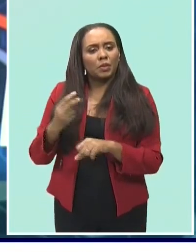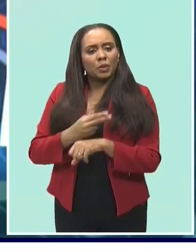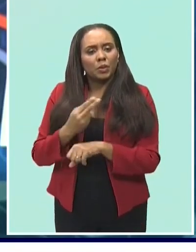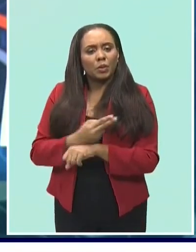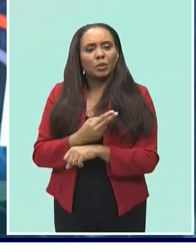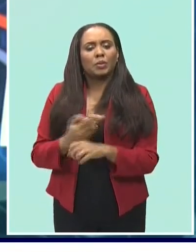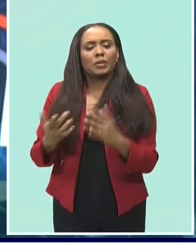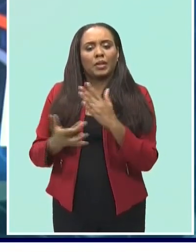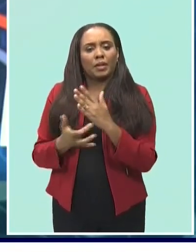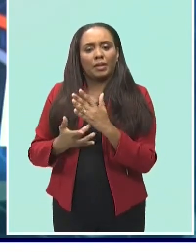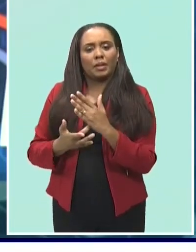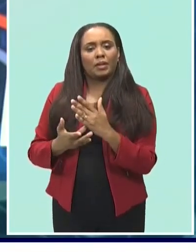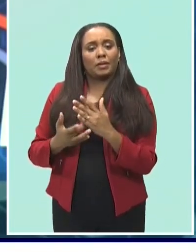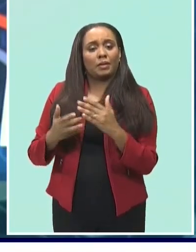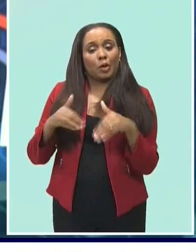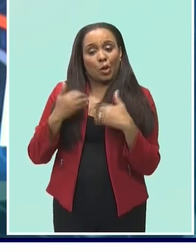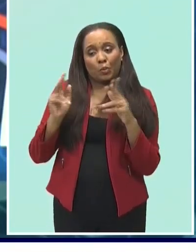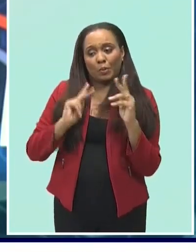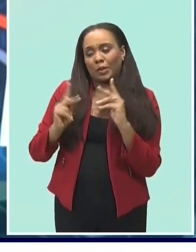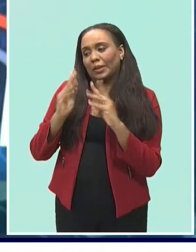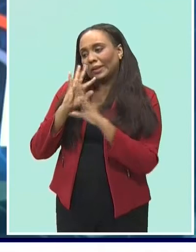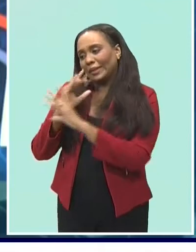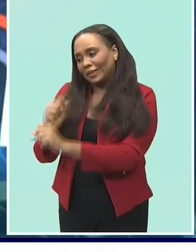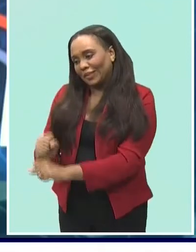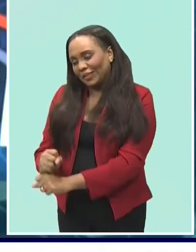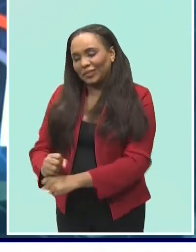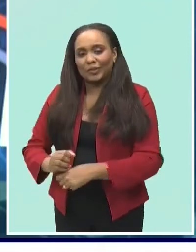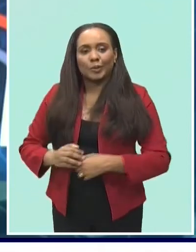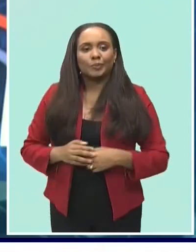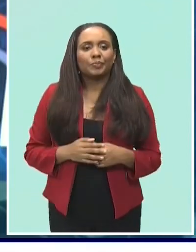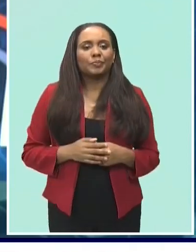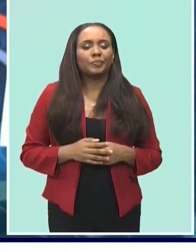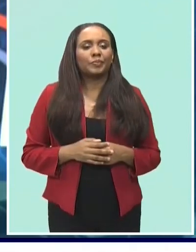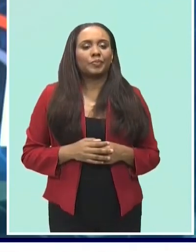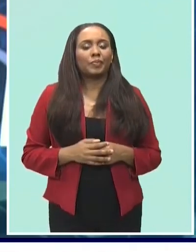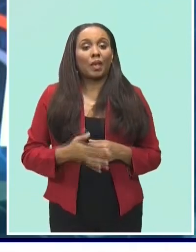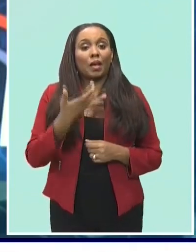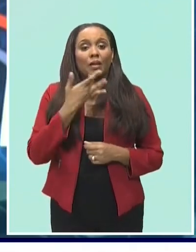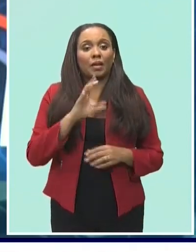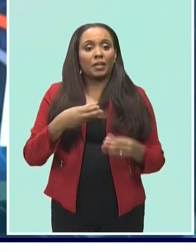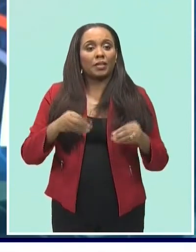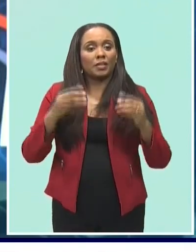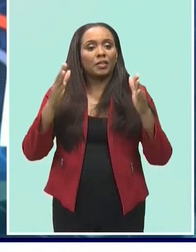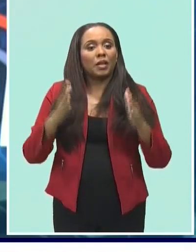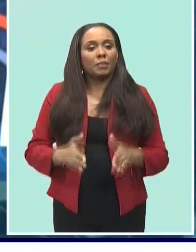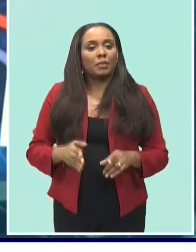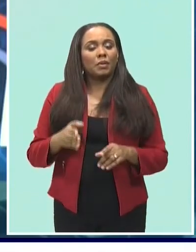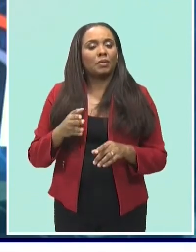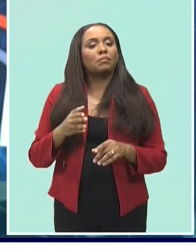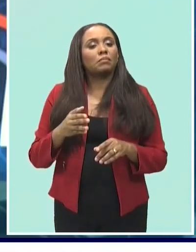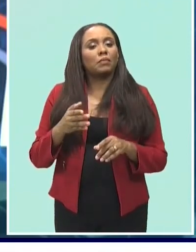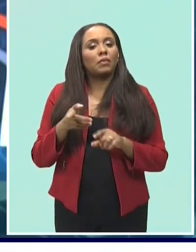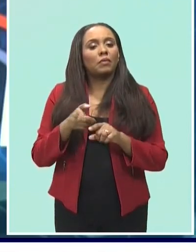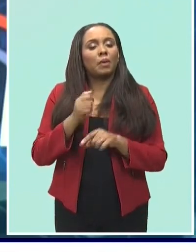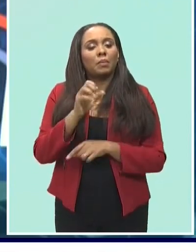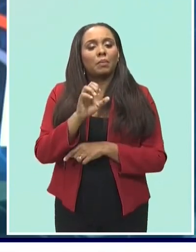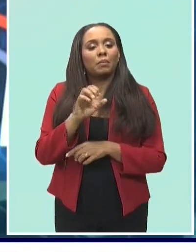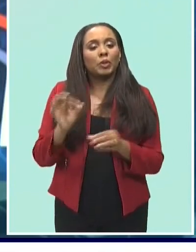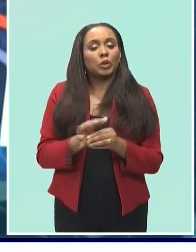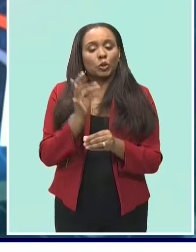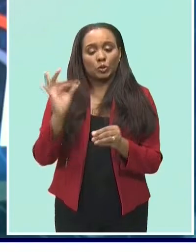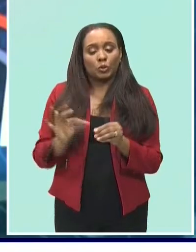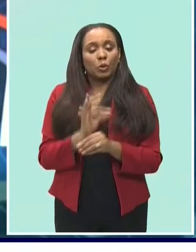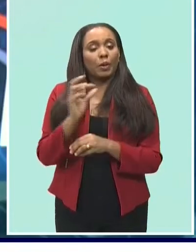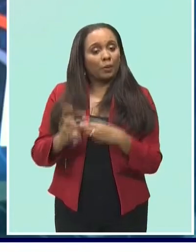more technology. Well, a lucky shopper of Sewing World department store has been rewarded for patronizing that city